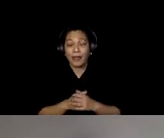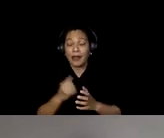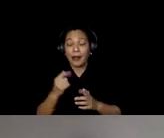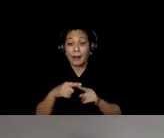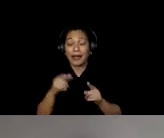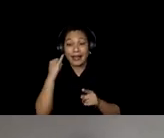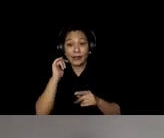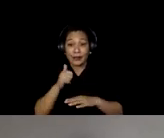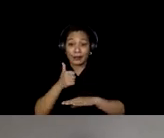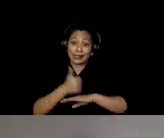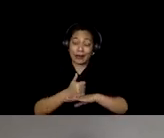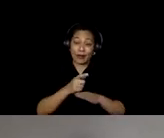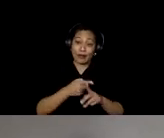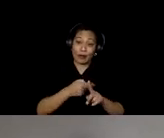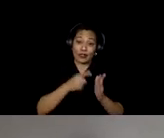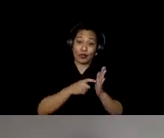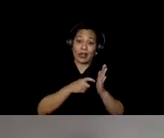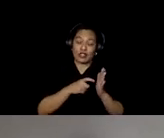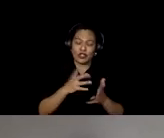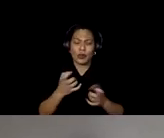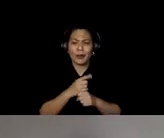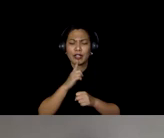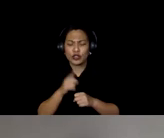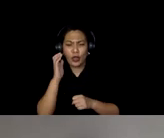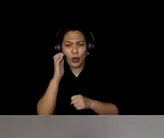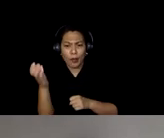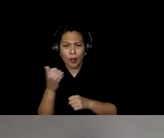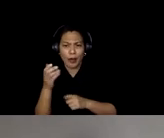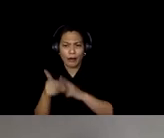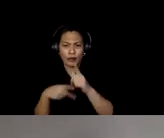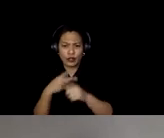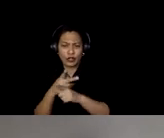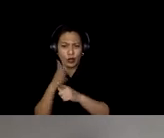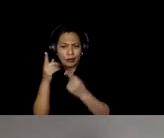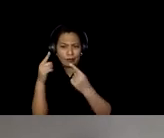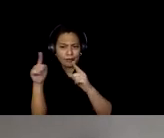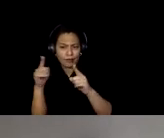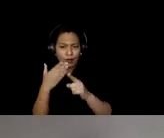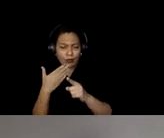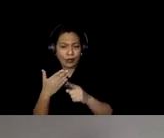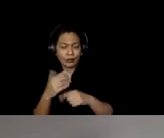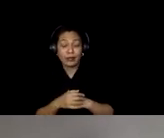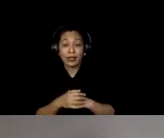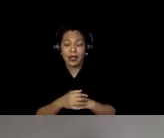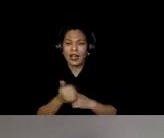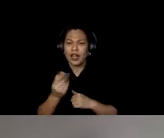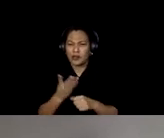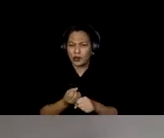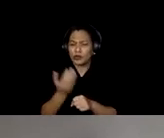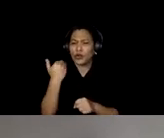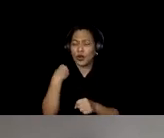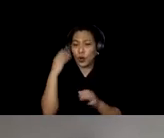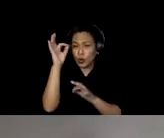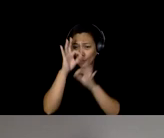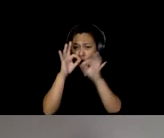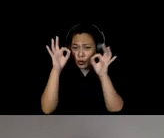set something up from scratch, you just want to make sure the mobile version works properly. It was actually a few years ago that Google announced that they are